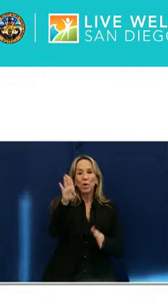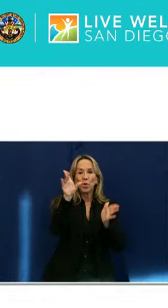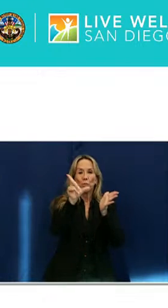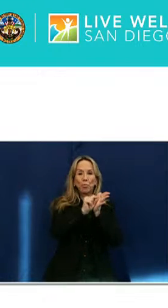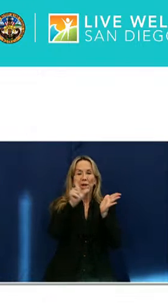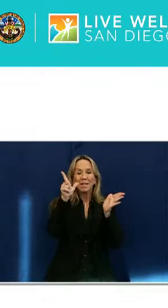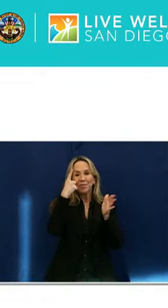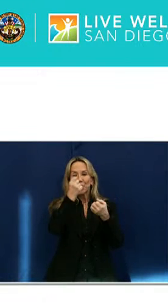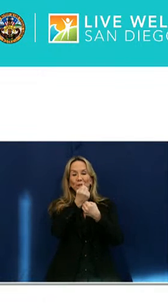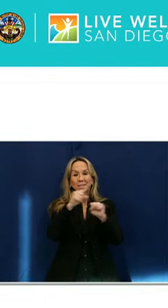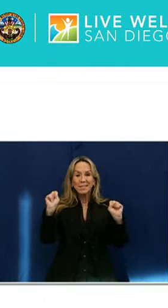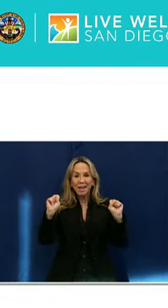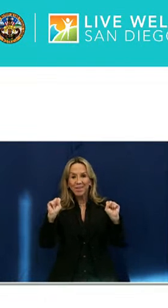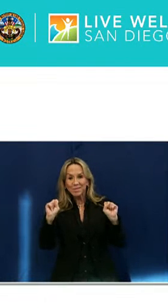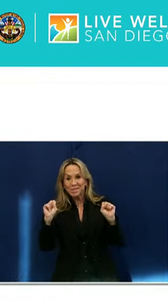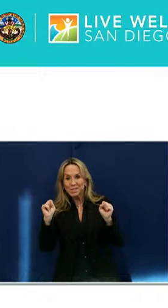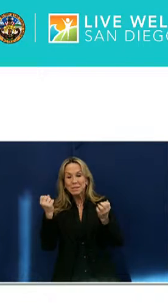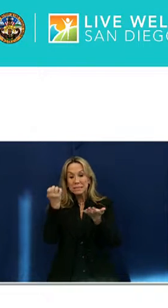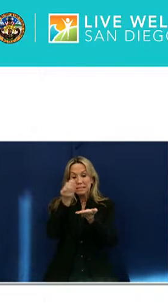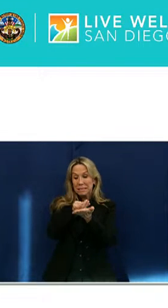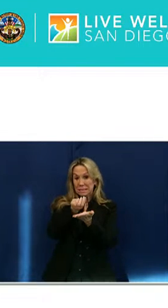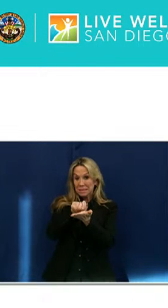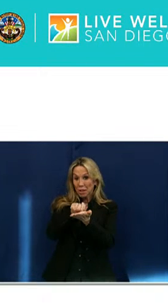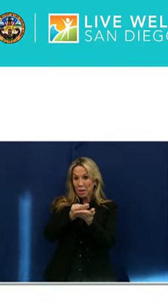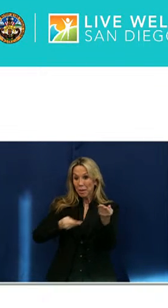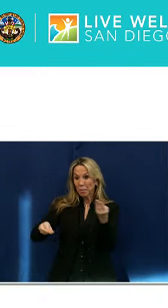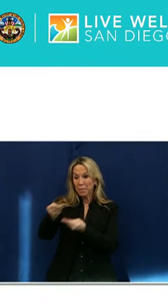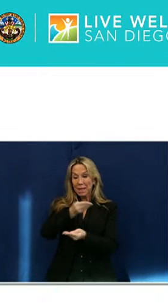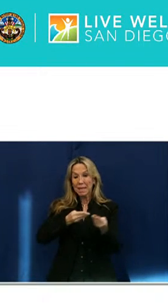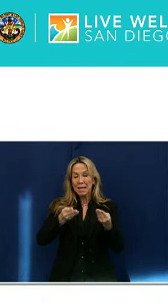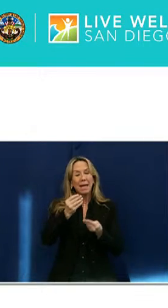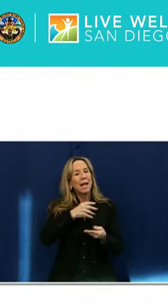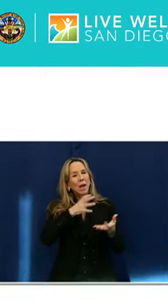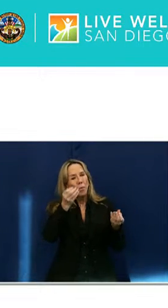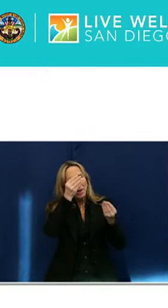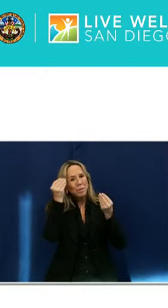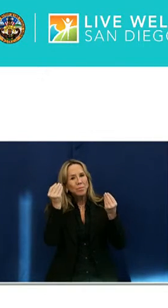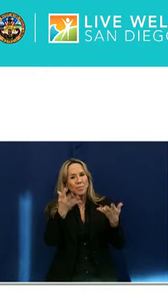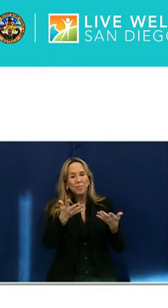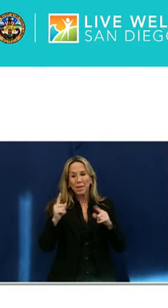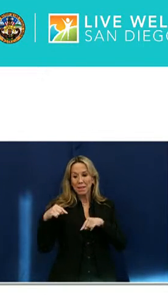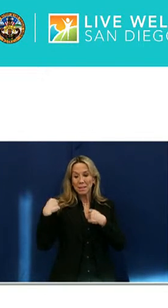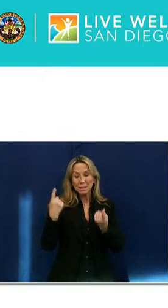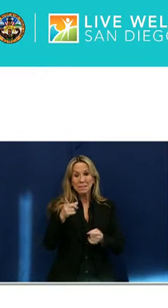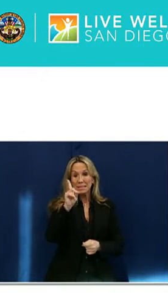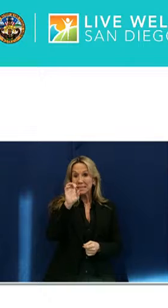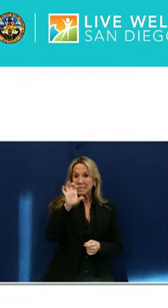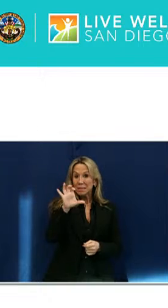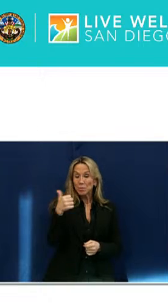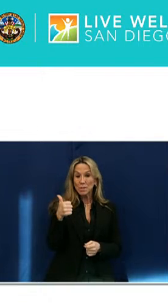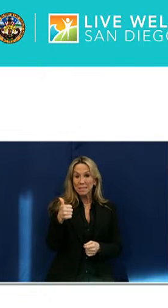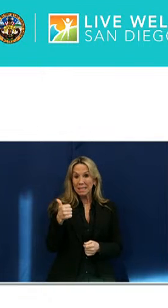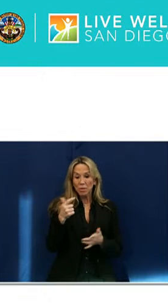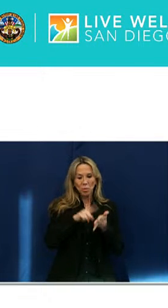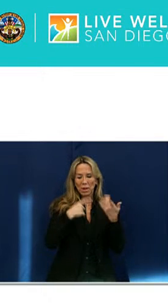economy, which is the tiered framework. And I just wanted to drive home where we've gone since December